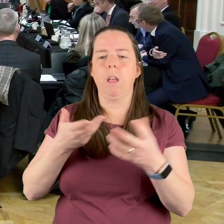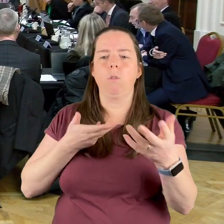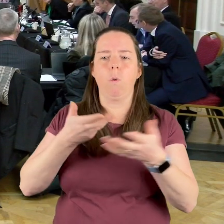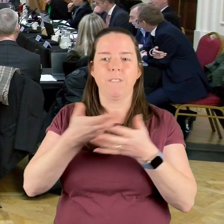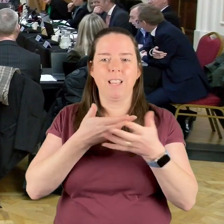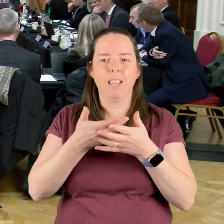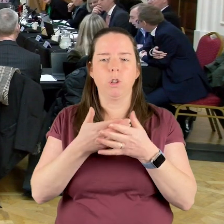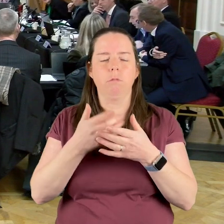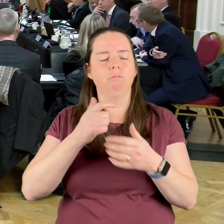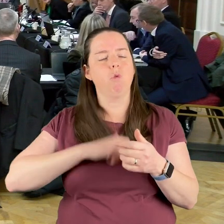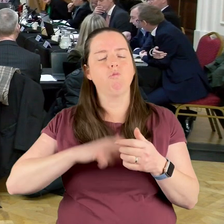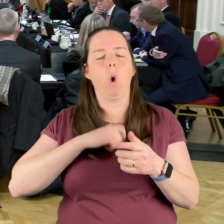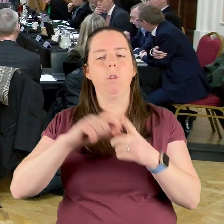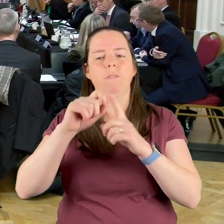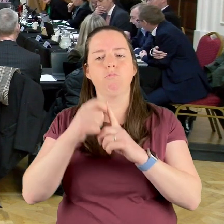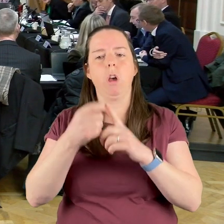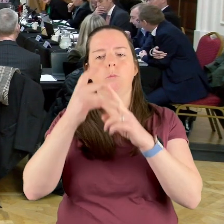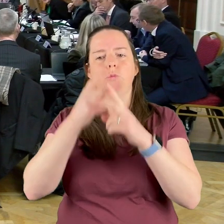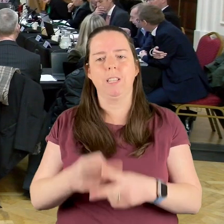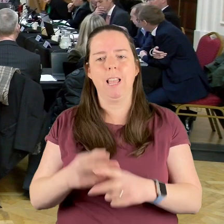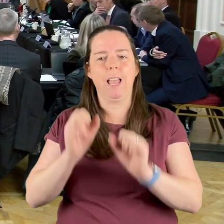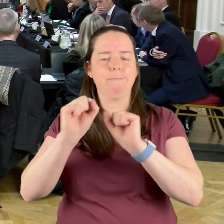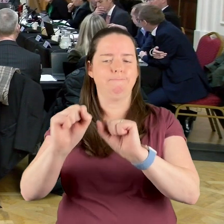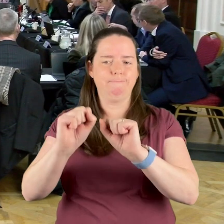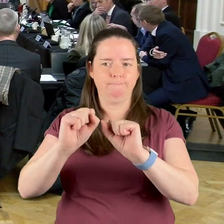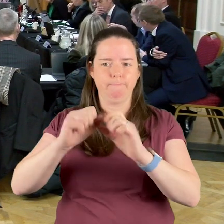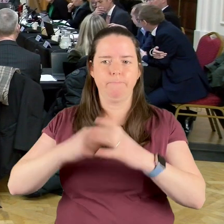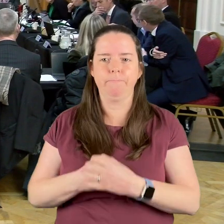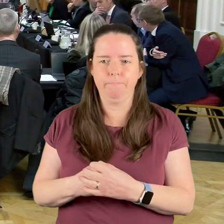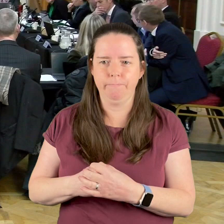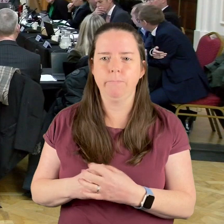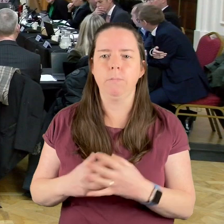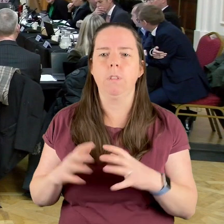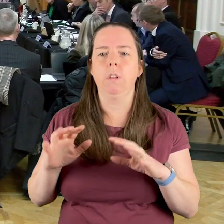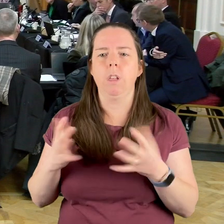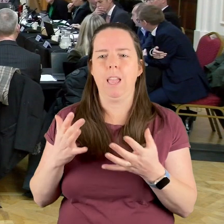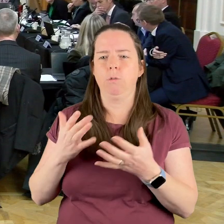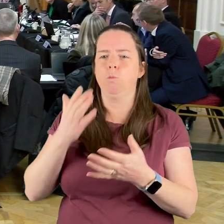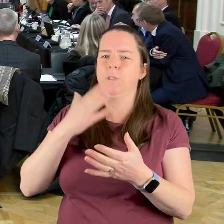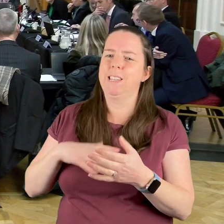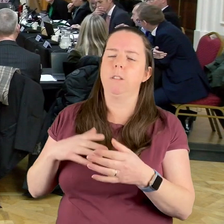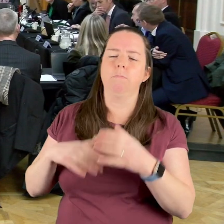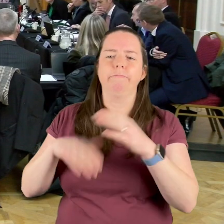I think that the point that I just wanted to make was, in terms of the conversation we were having about